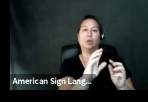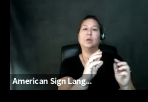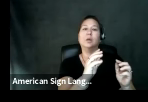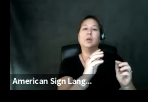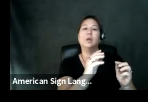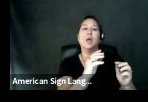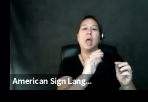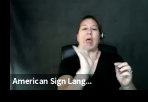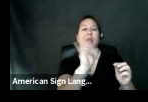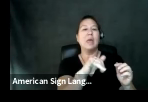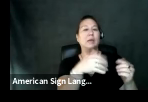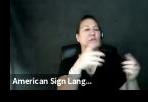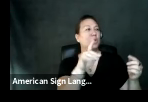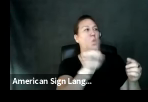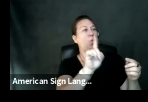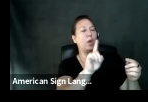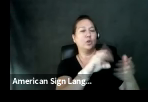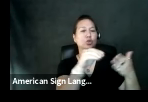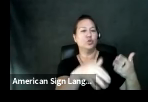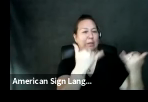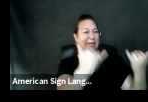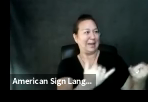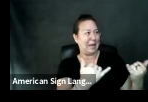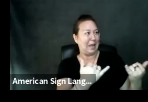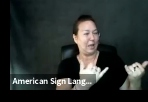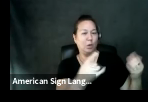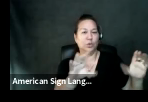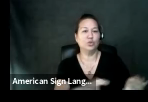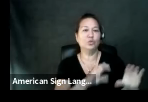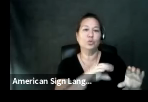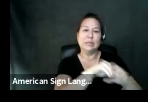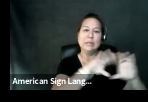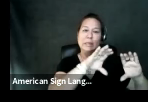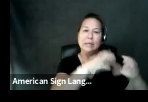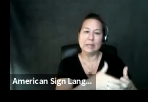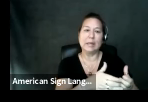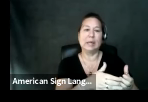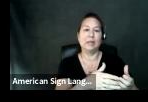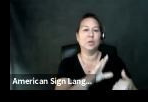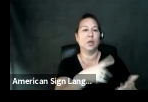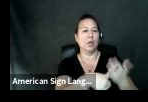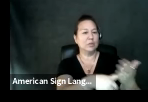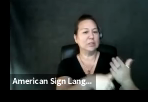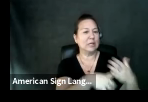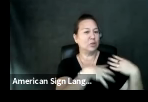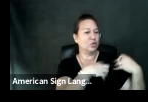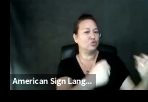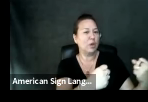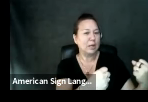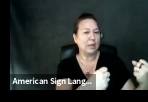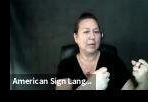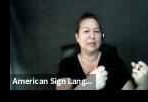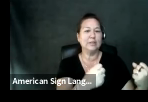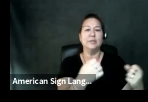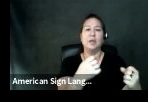levels, where the student currently is at. We're going to be identifying the strengths, as Hillary had mentioned earlier, of the student, and then also the different